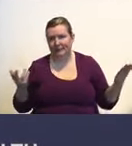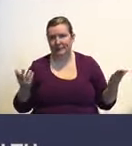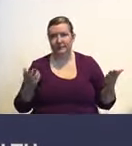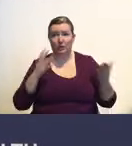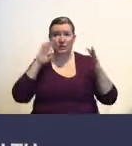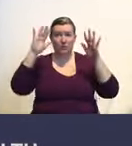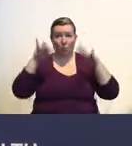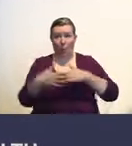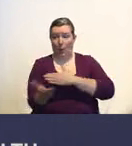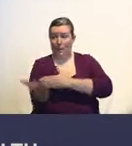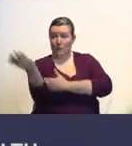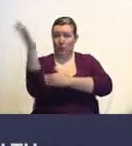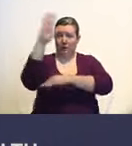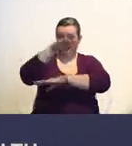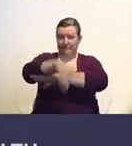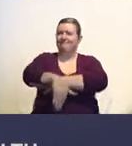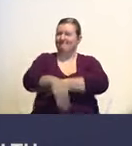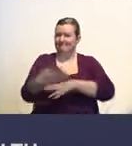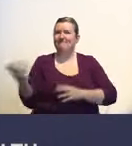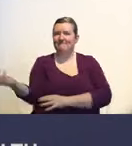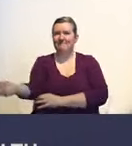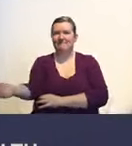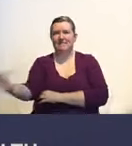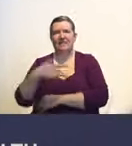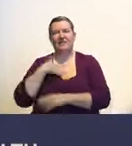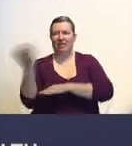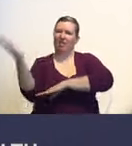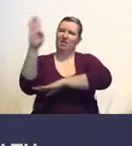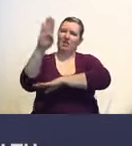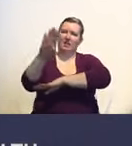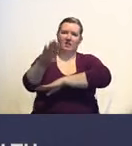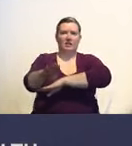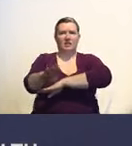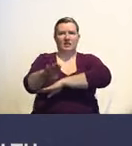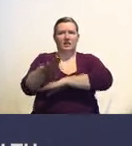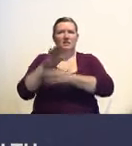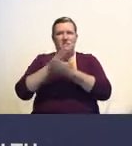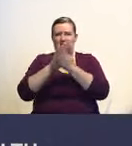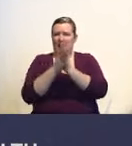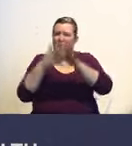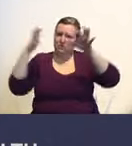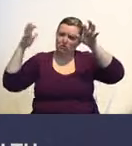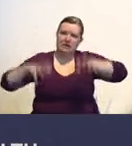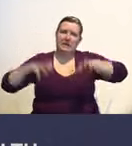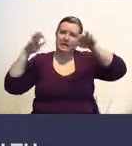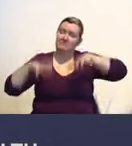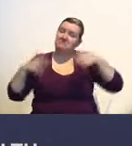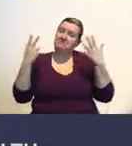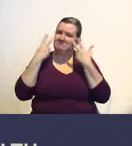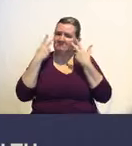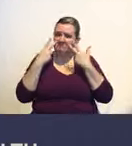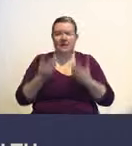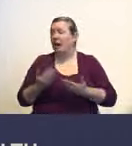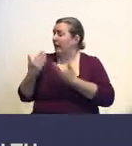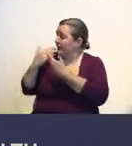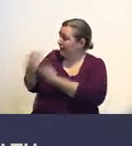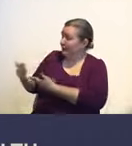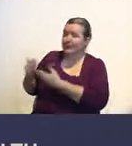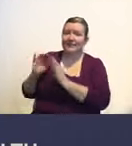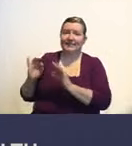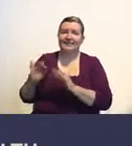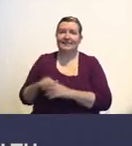That's correct. Hopefully transitioning to all rain by Friday afternoon. Got it. Thank you for that and for